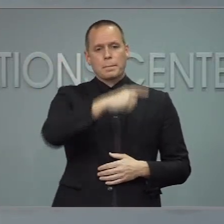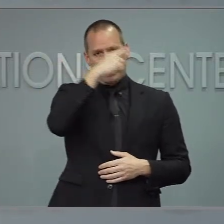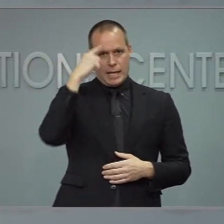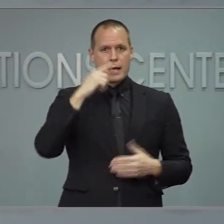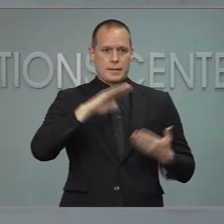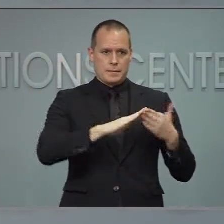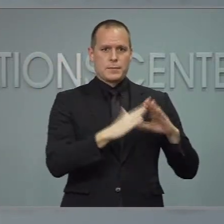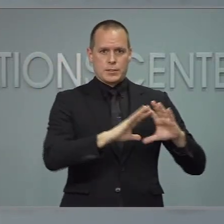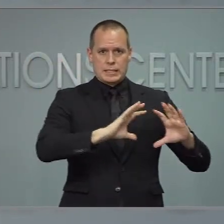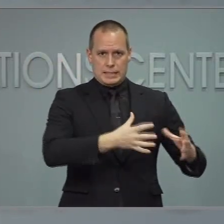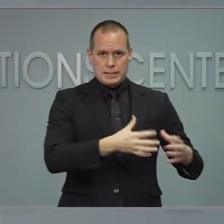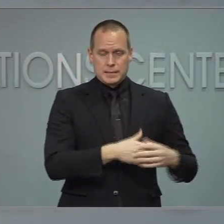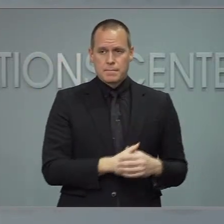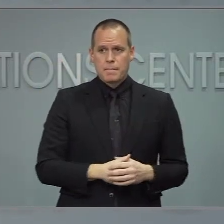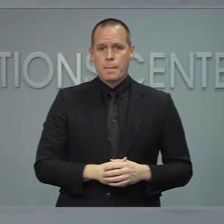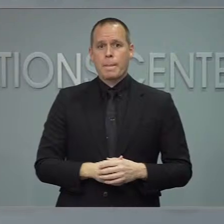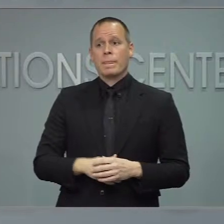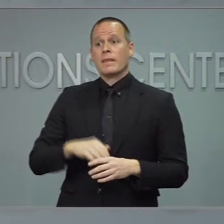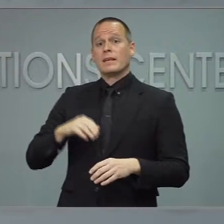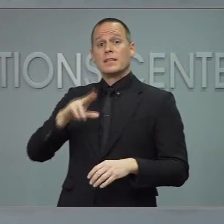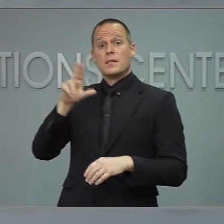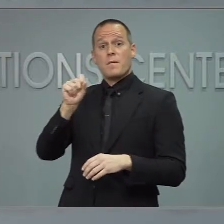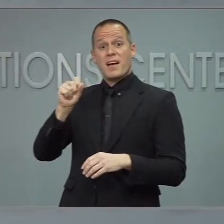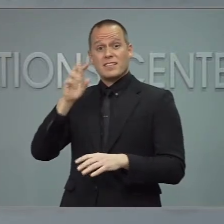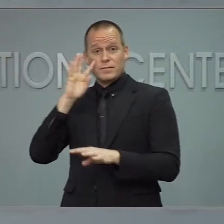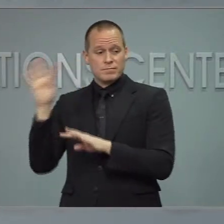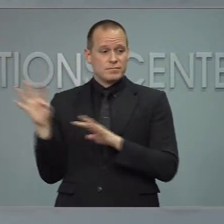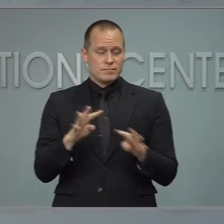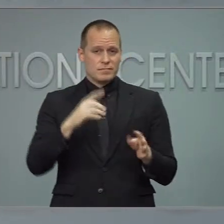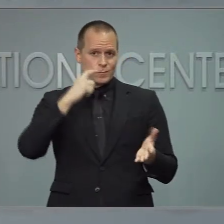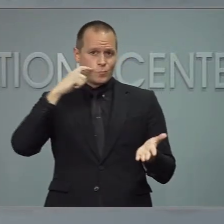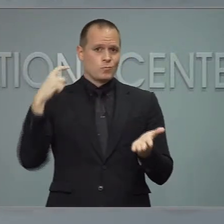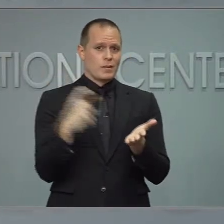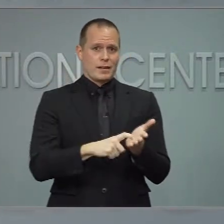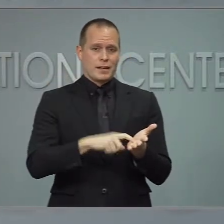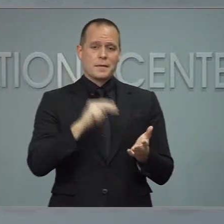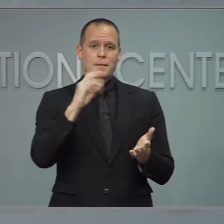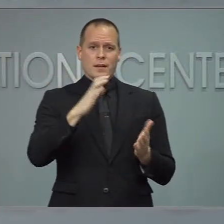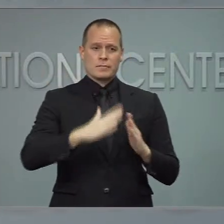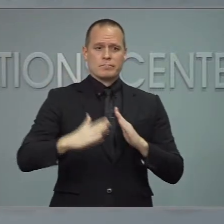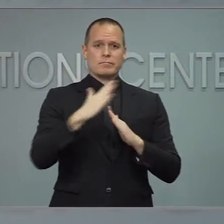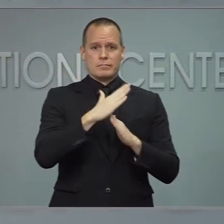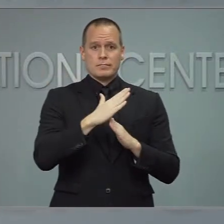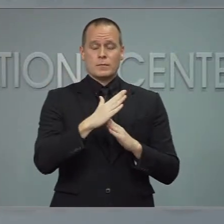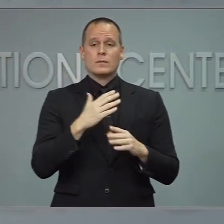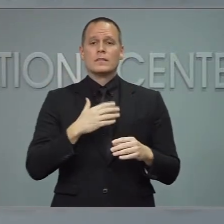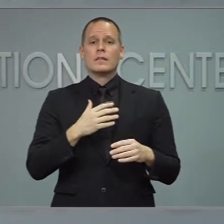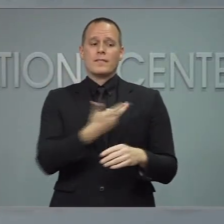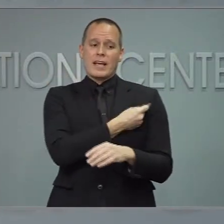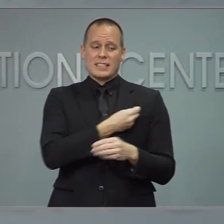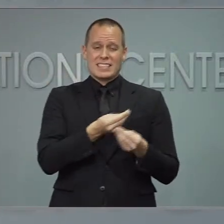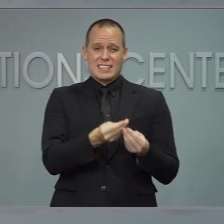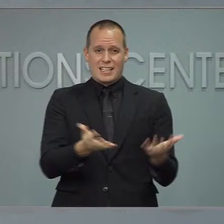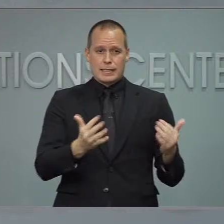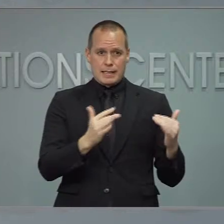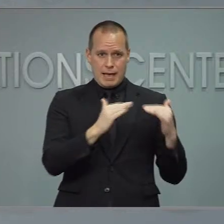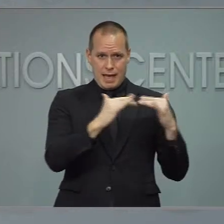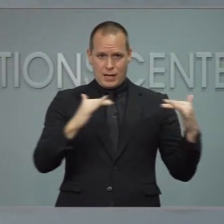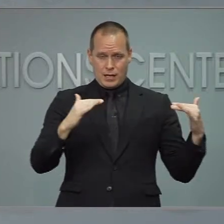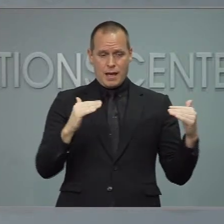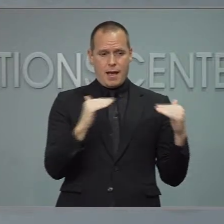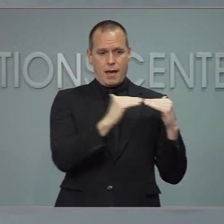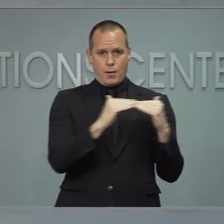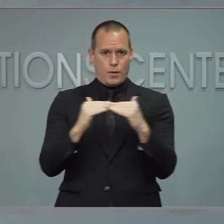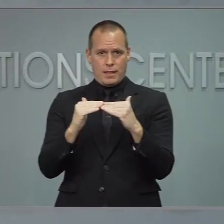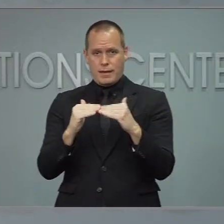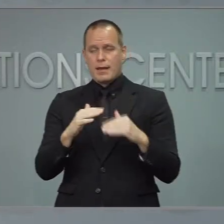again received national recognition for our efforts to administer vaccines equitably and report demographic data